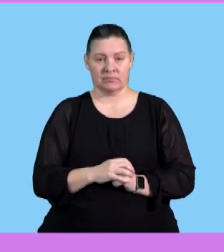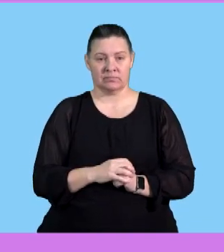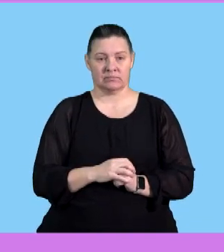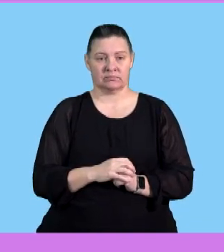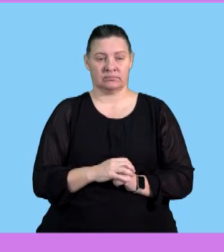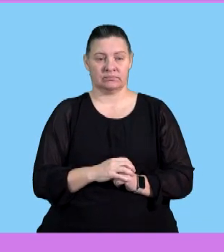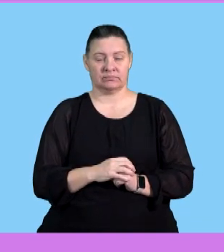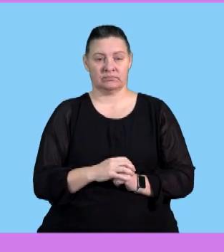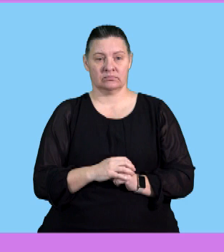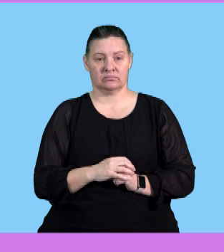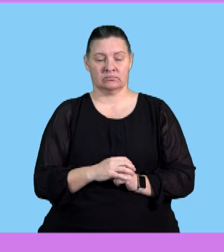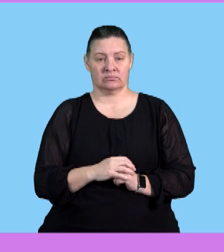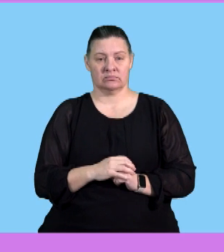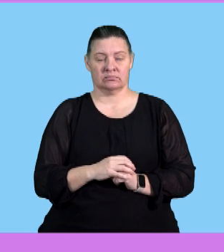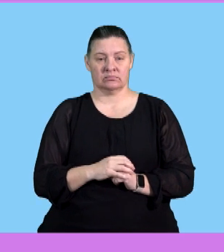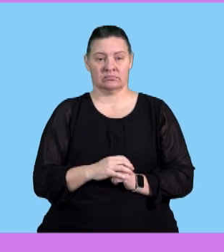421.74.